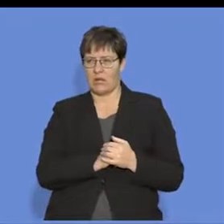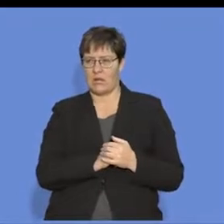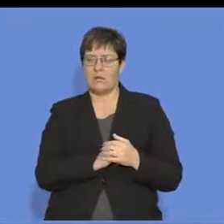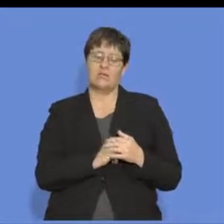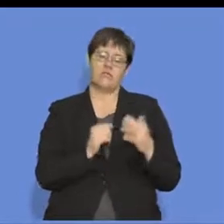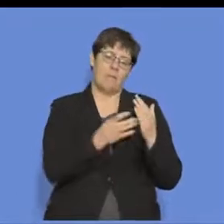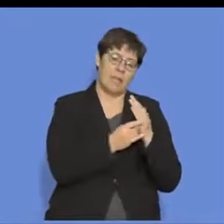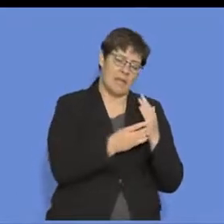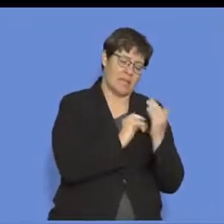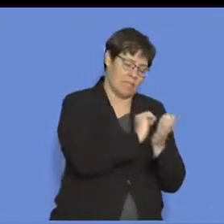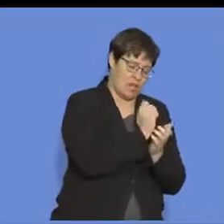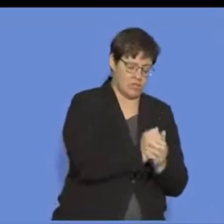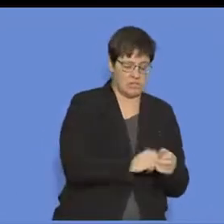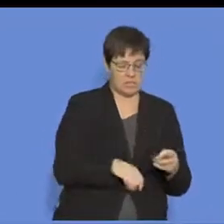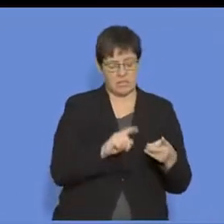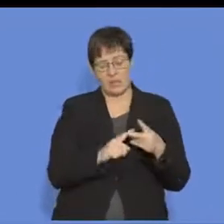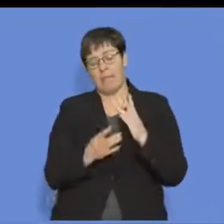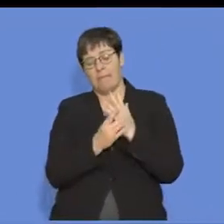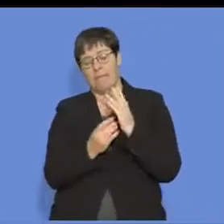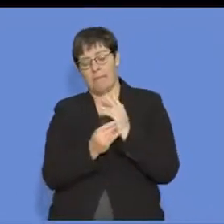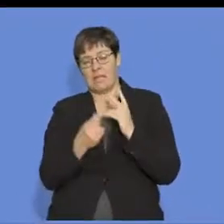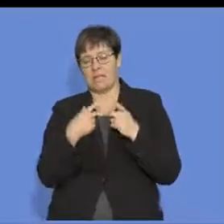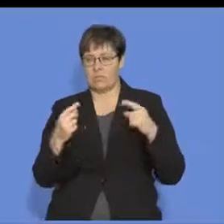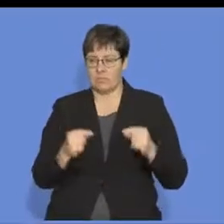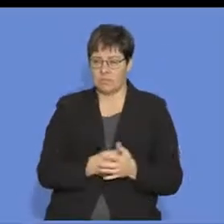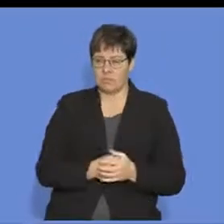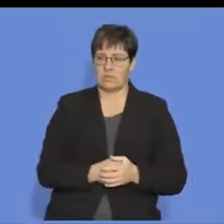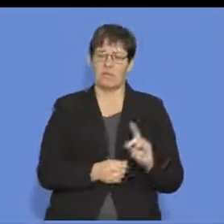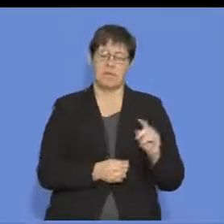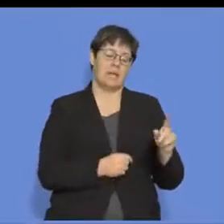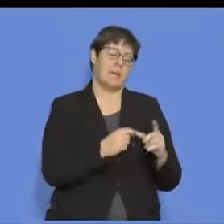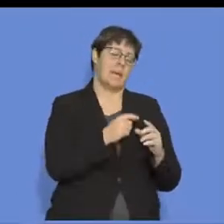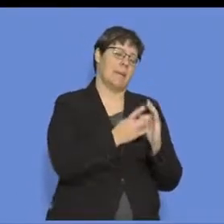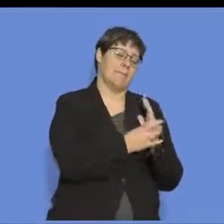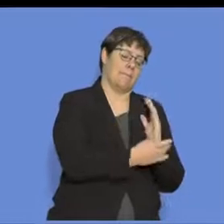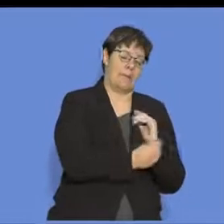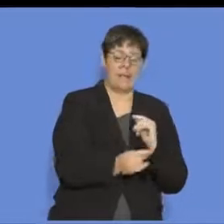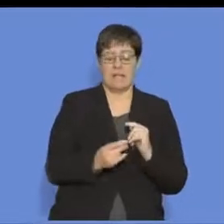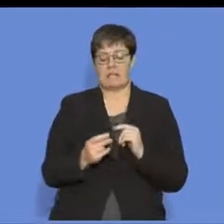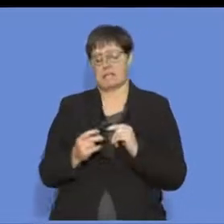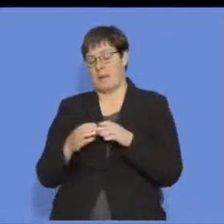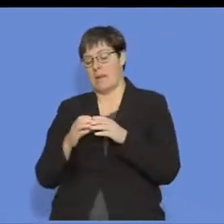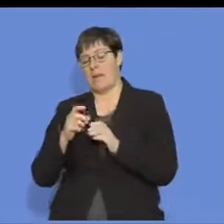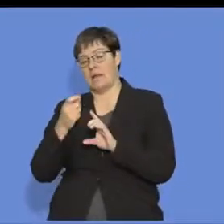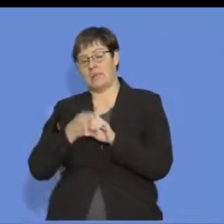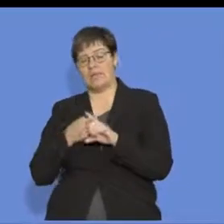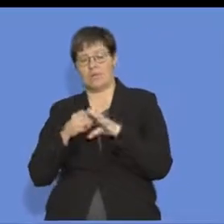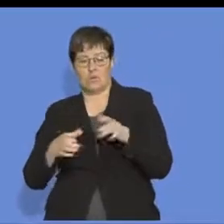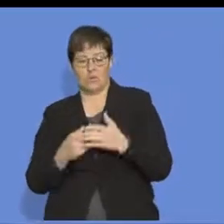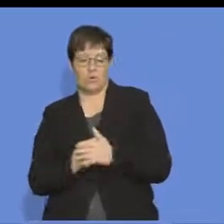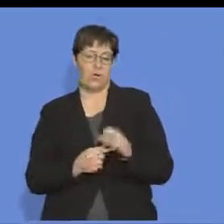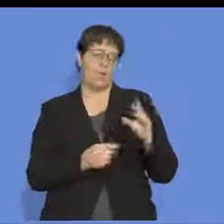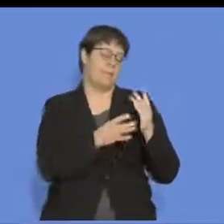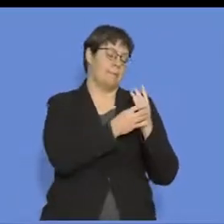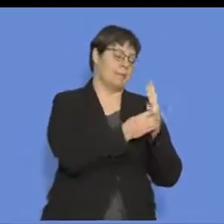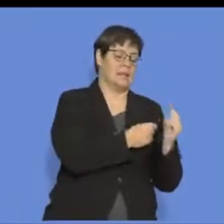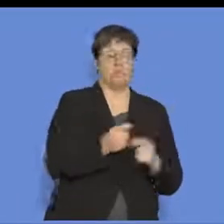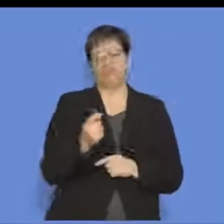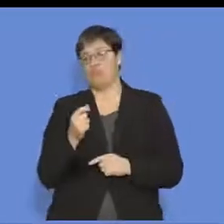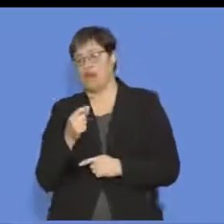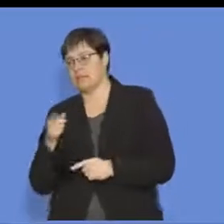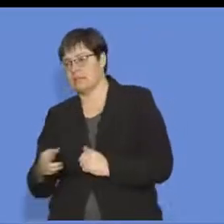one, meat and fish, it's another one, meat and baked potatoes, another one, meat and rice, another